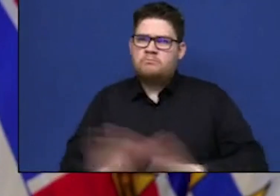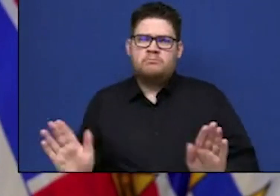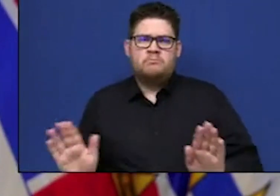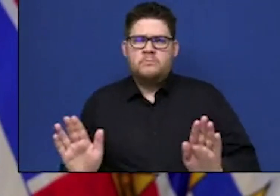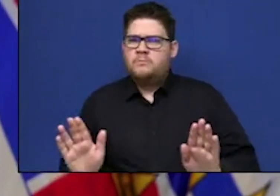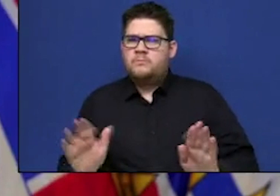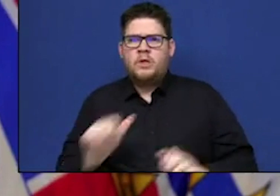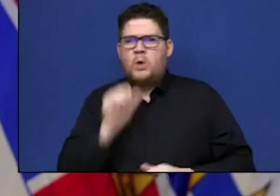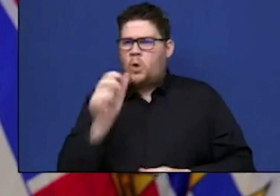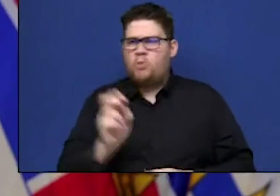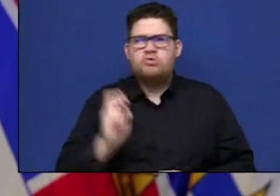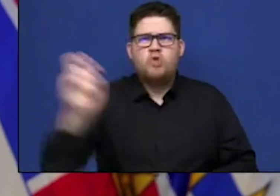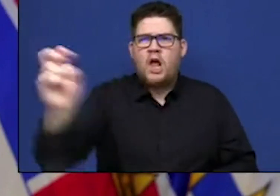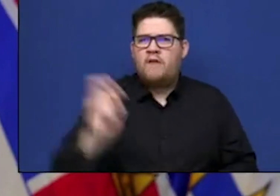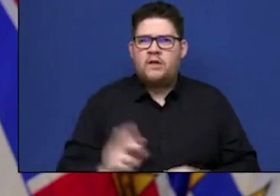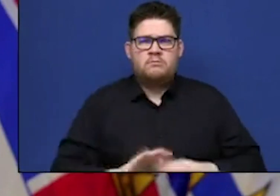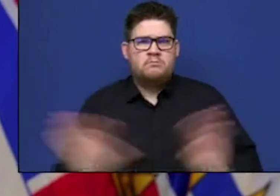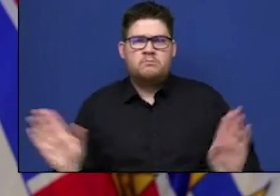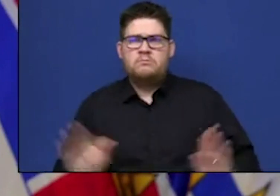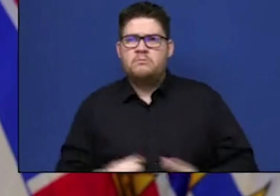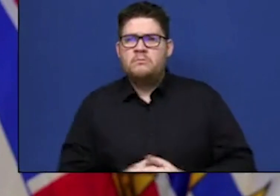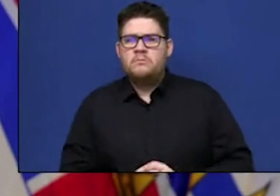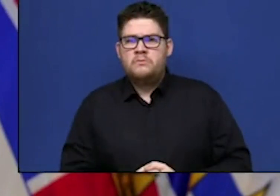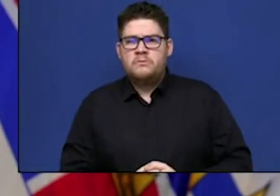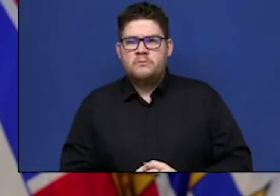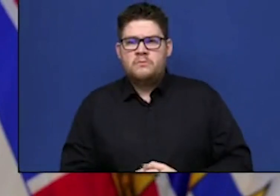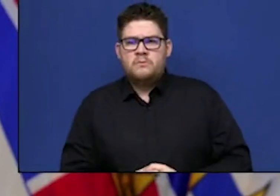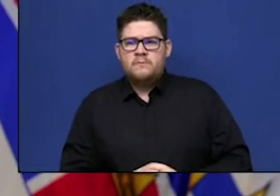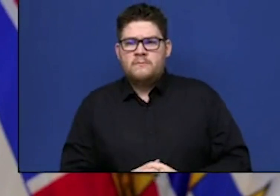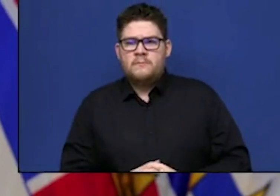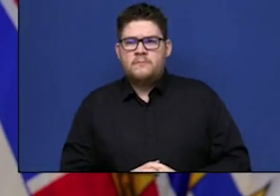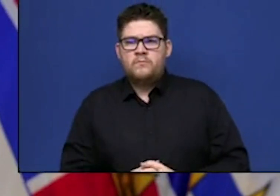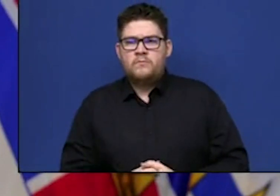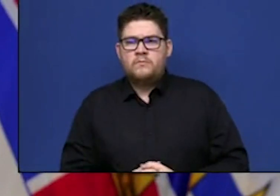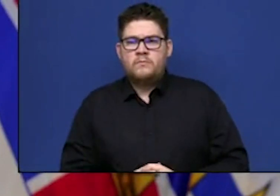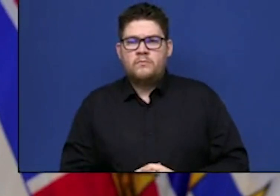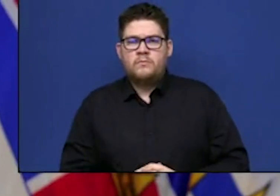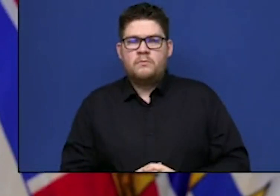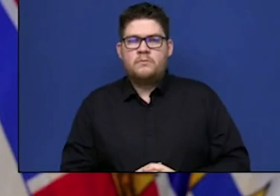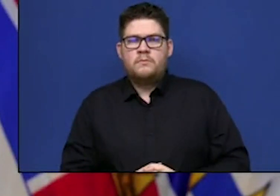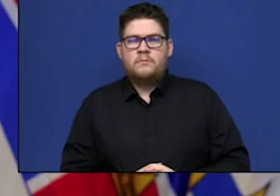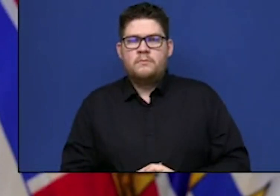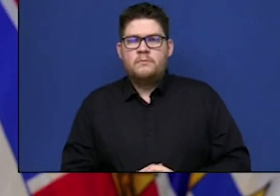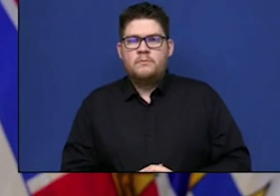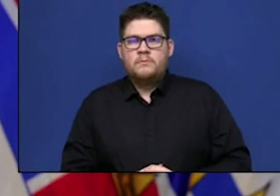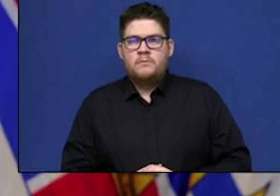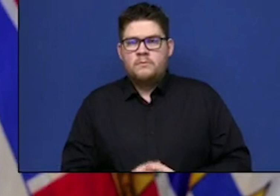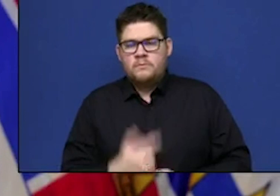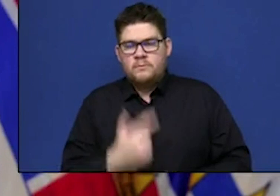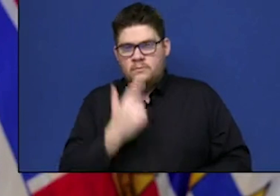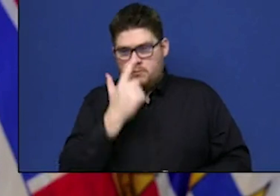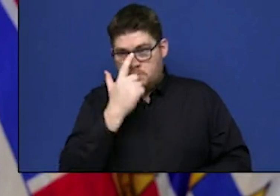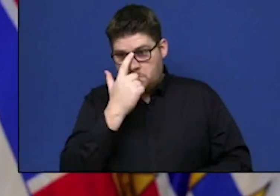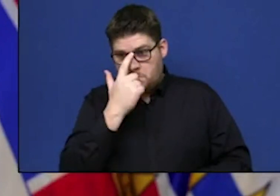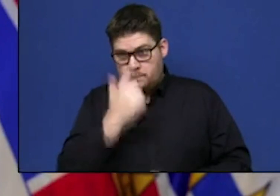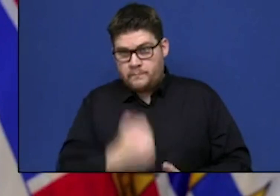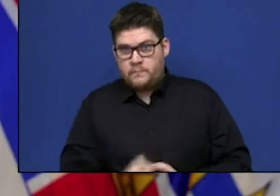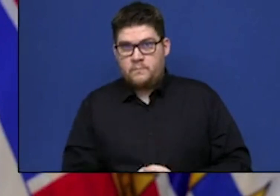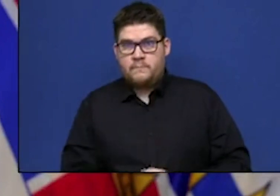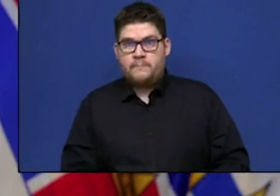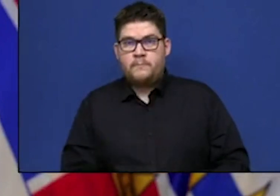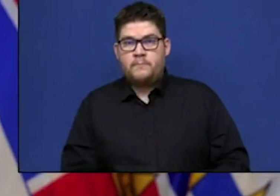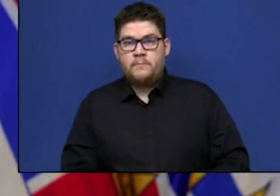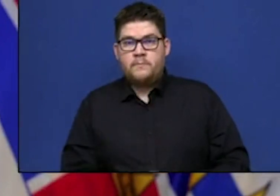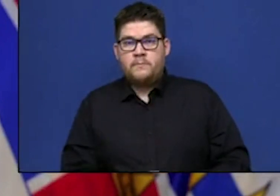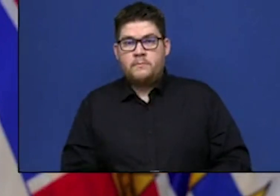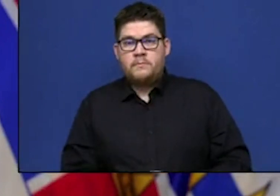other provinces, and we will be signaling very clearly that that's not acceptable anymore. We don't want you here right now,